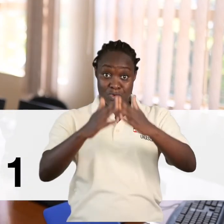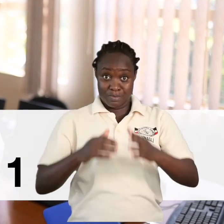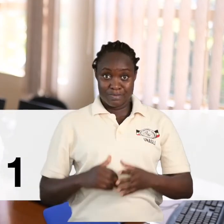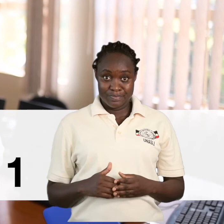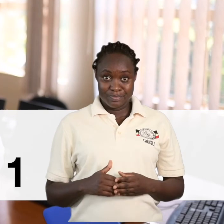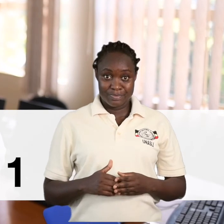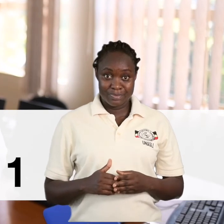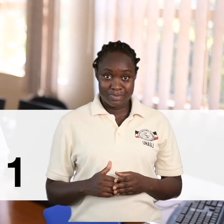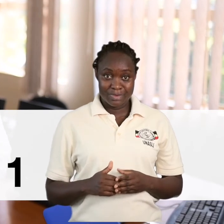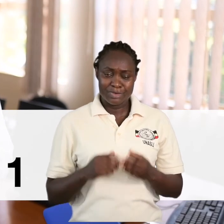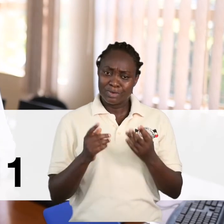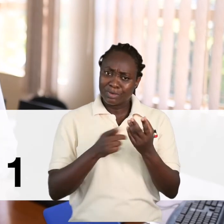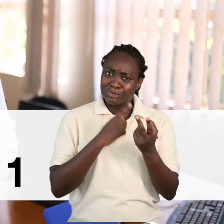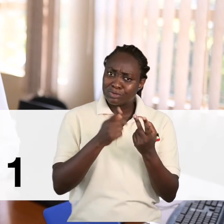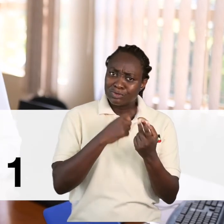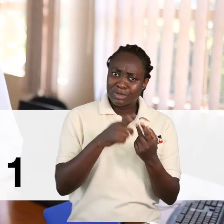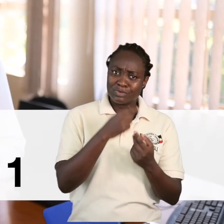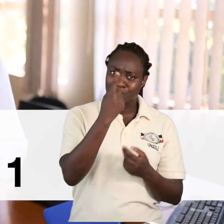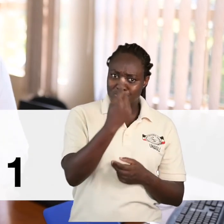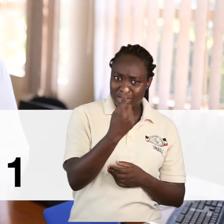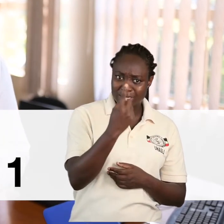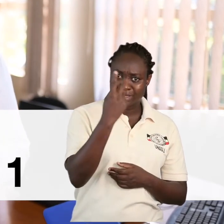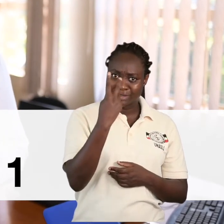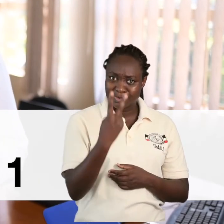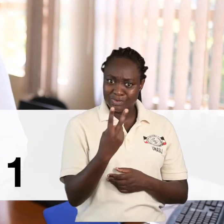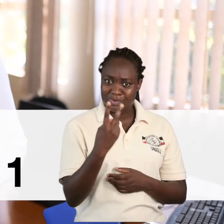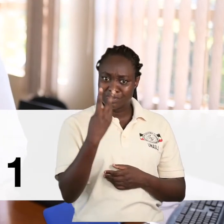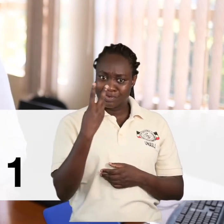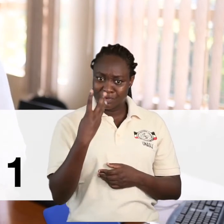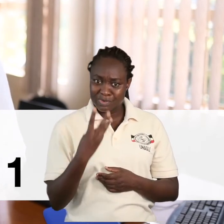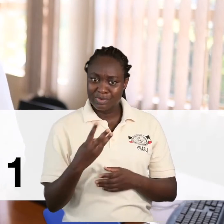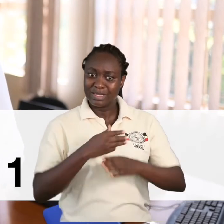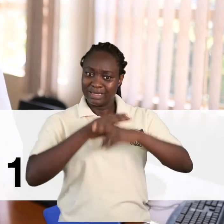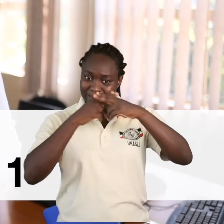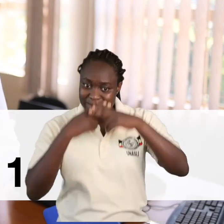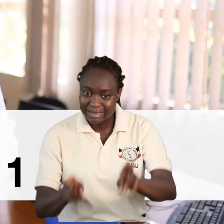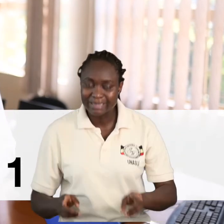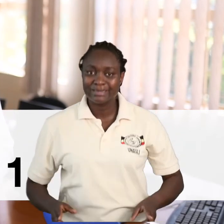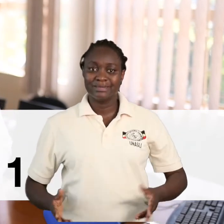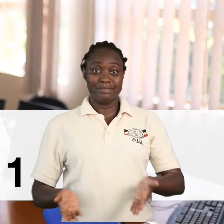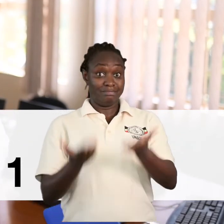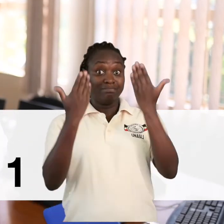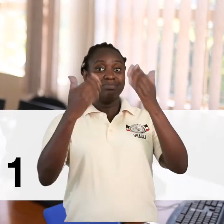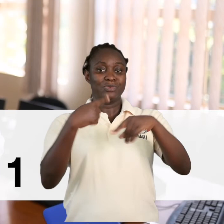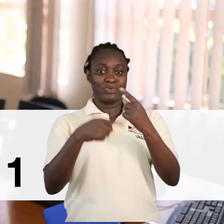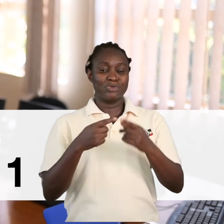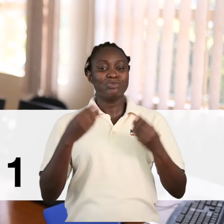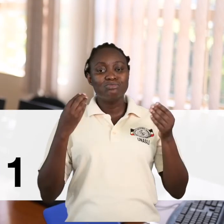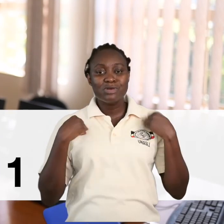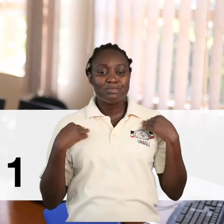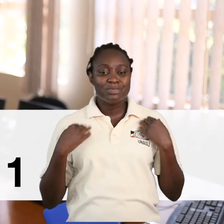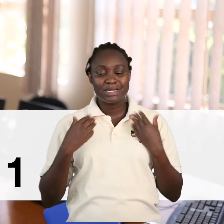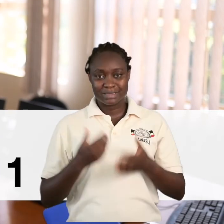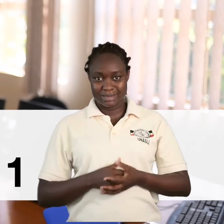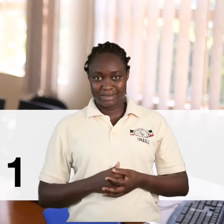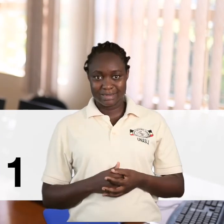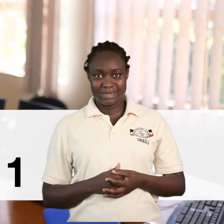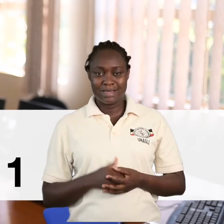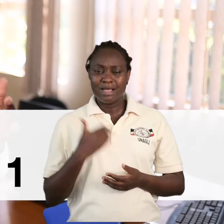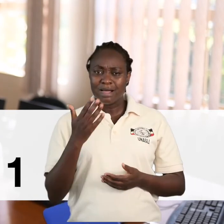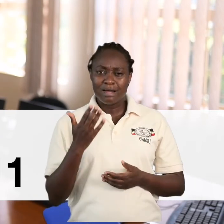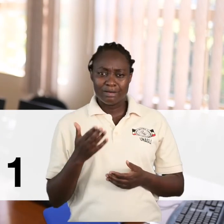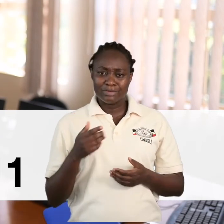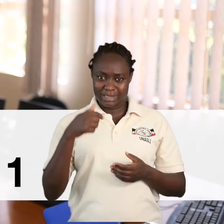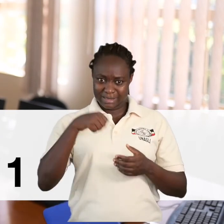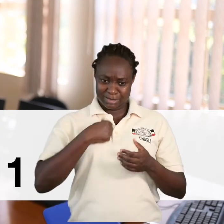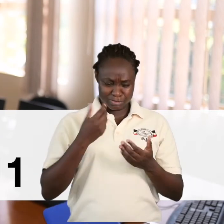will count 1, 2, 3. You will all start the questions. Thereafter, you will cross-check, you will